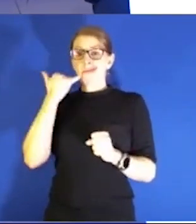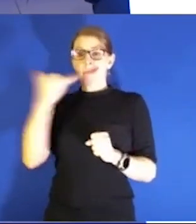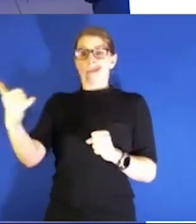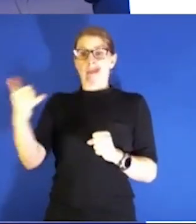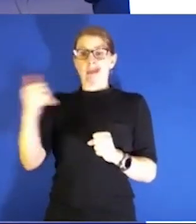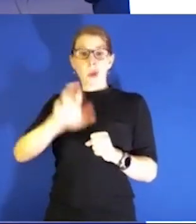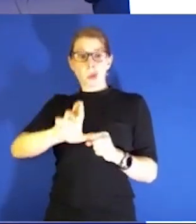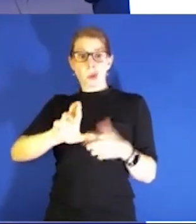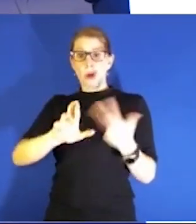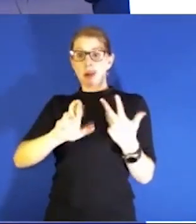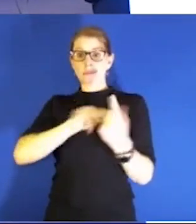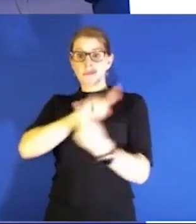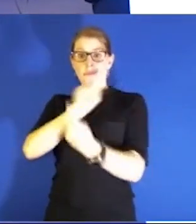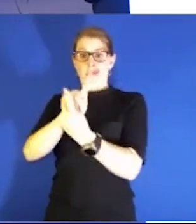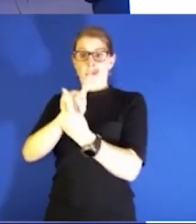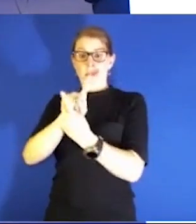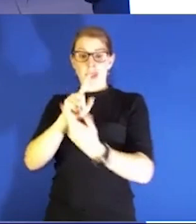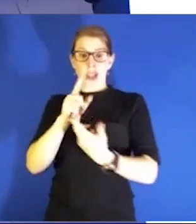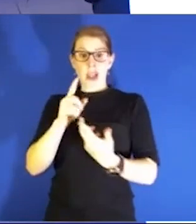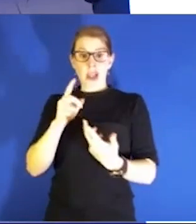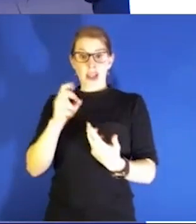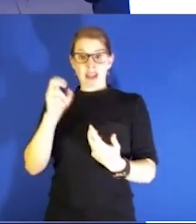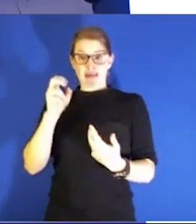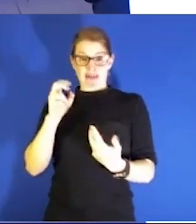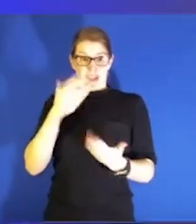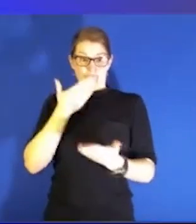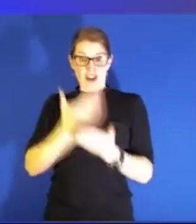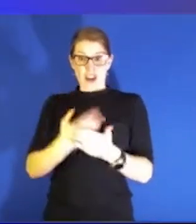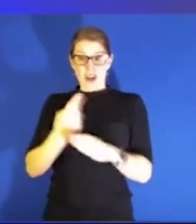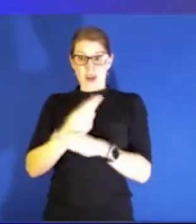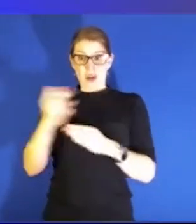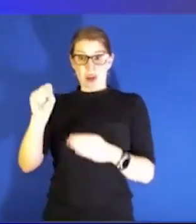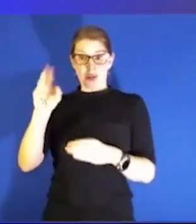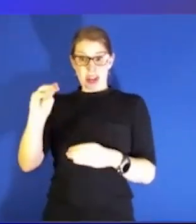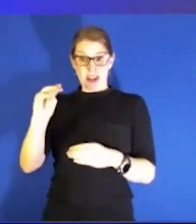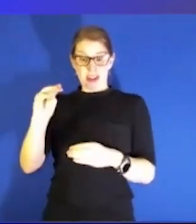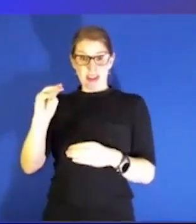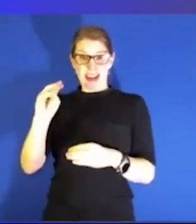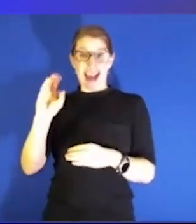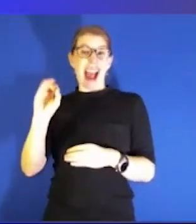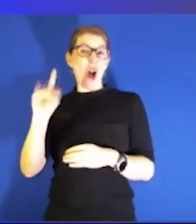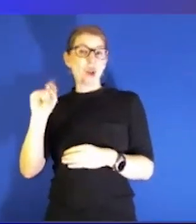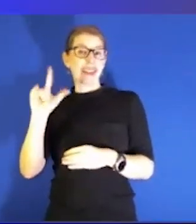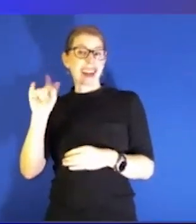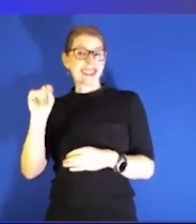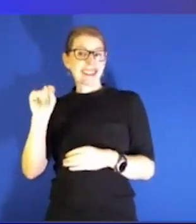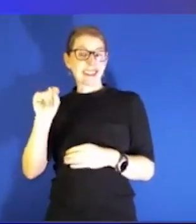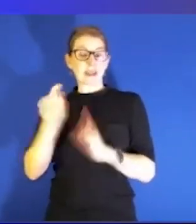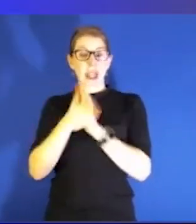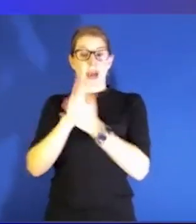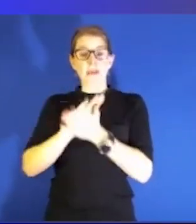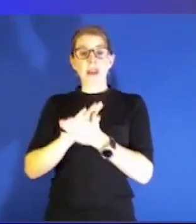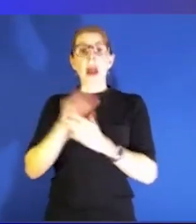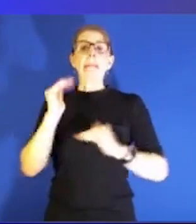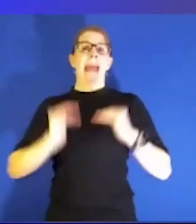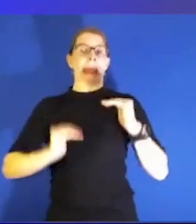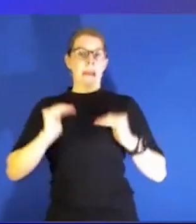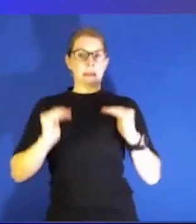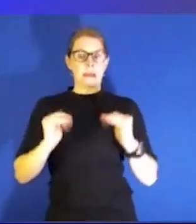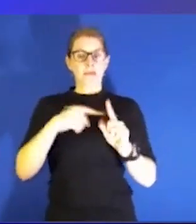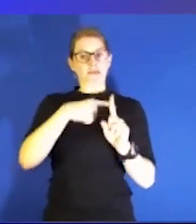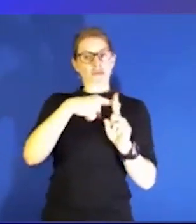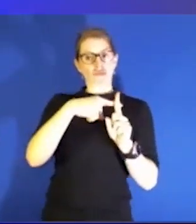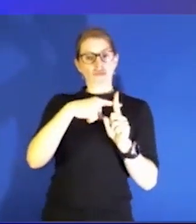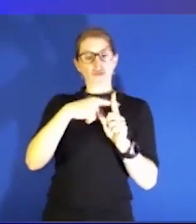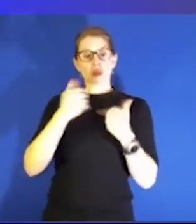helpful to use social media and Facebook as an outlet? I think, like everything, there's this balance, right? So let's take the good and try and minimize the